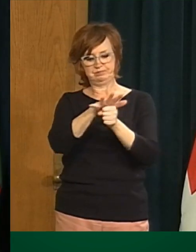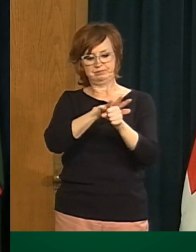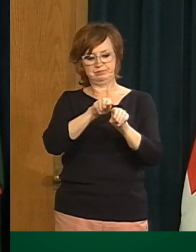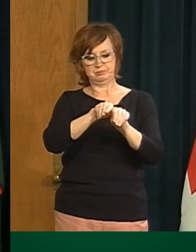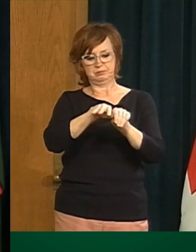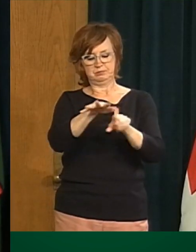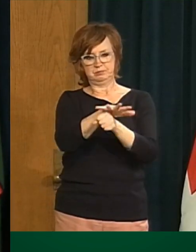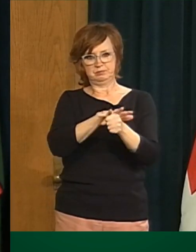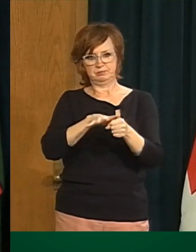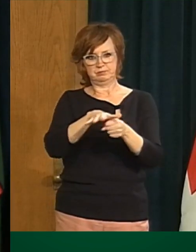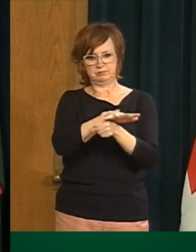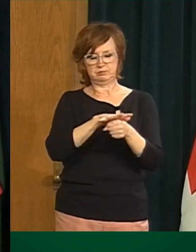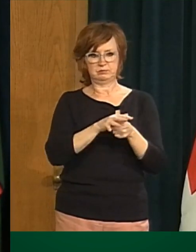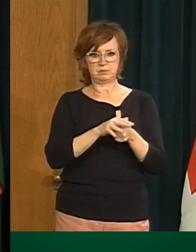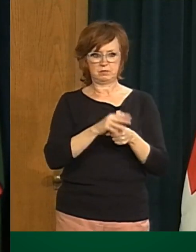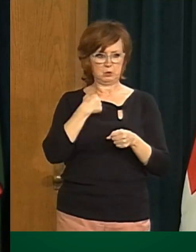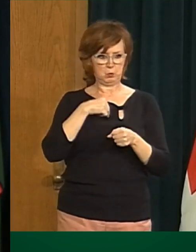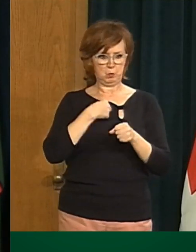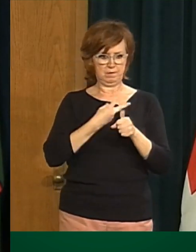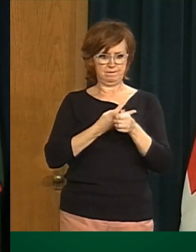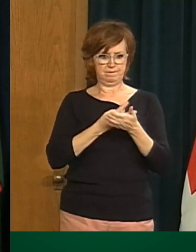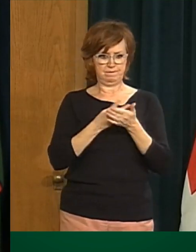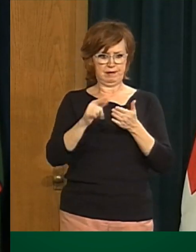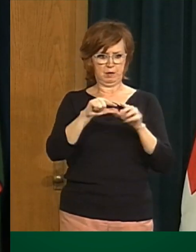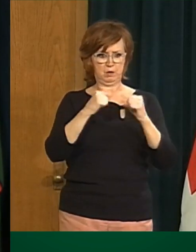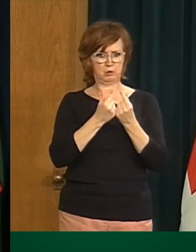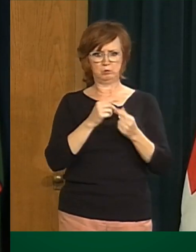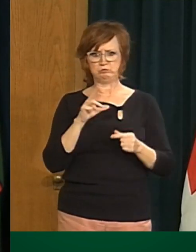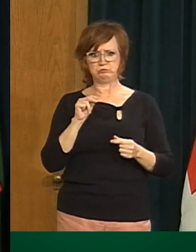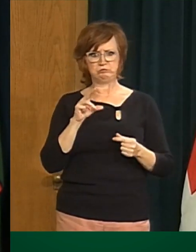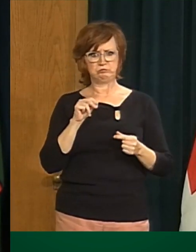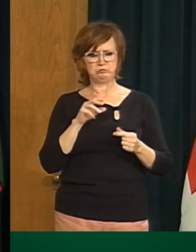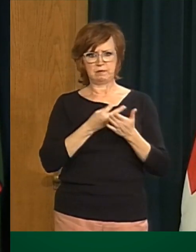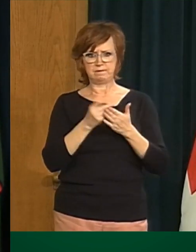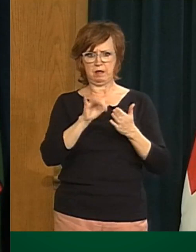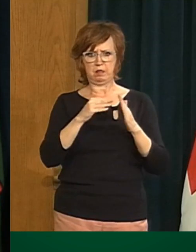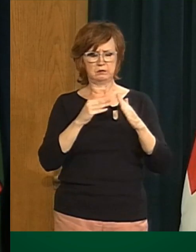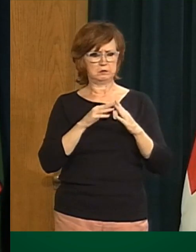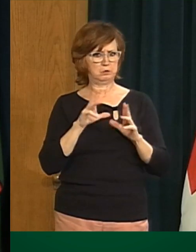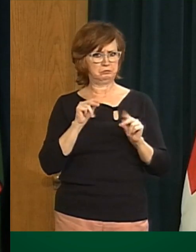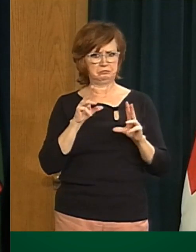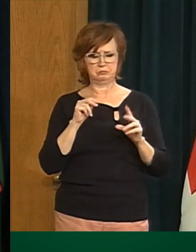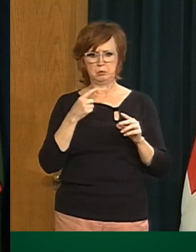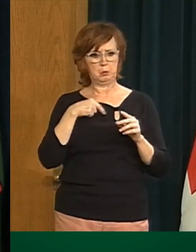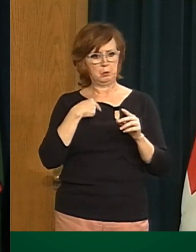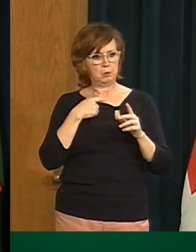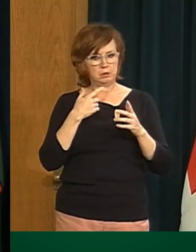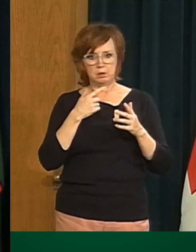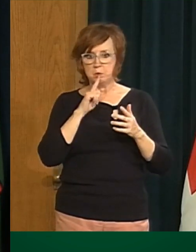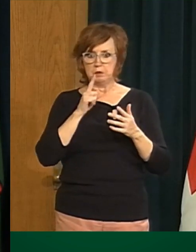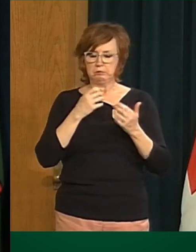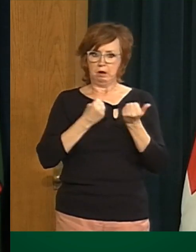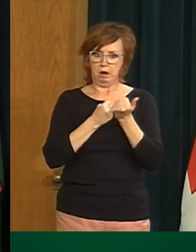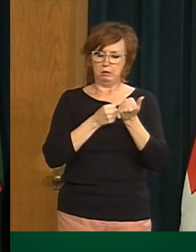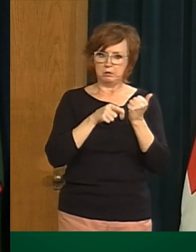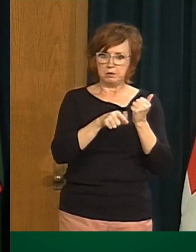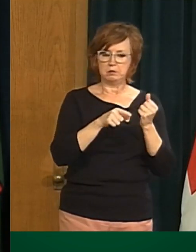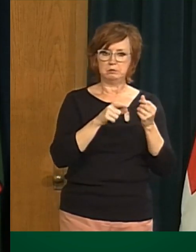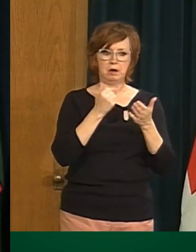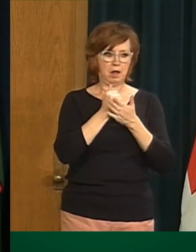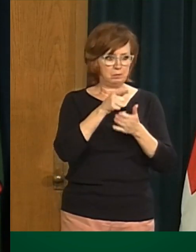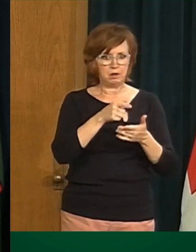certainly not. We've been working very closely, not only with the community of Loche, but with other communities throughout the north, and in particular in the